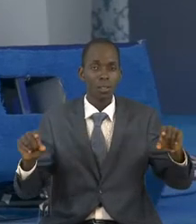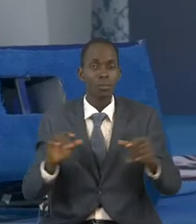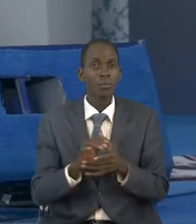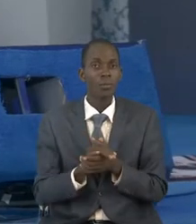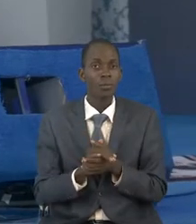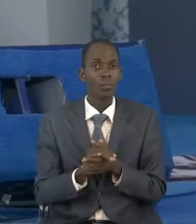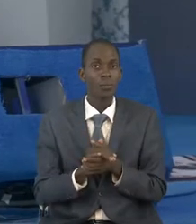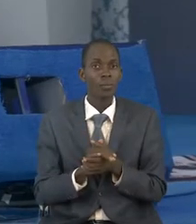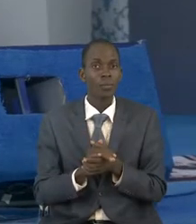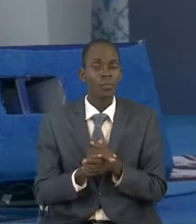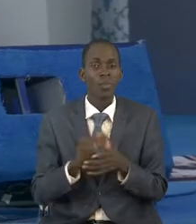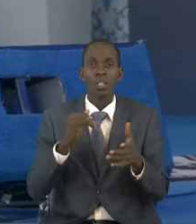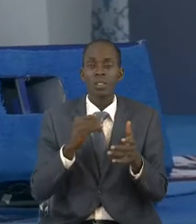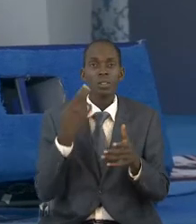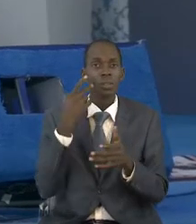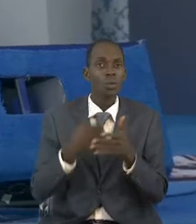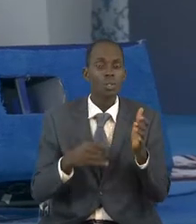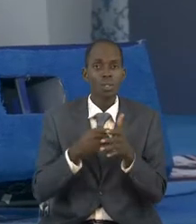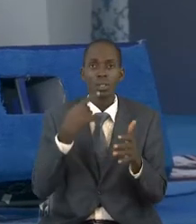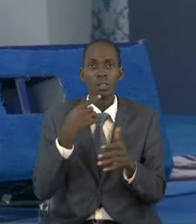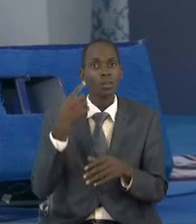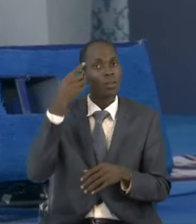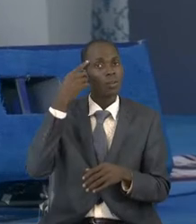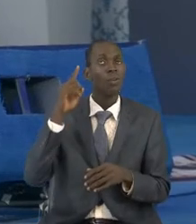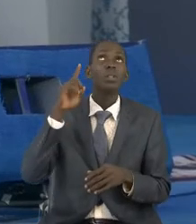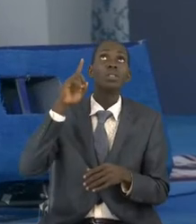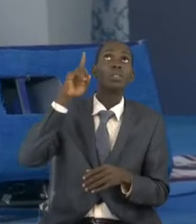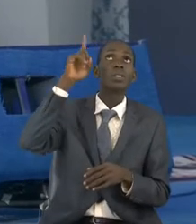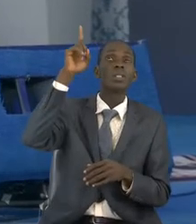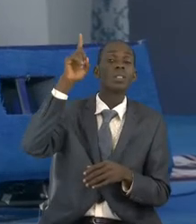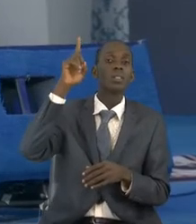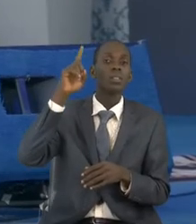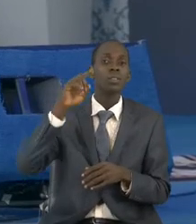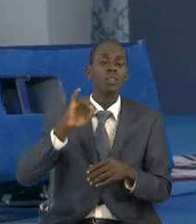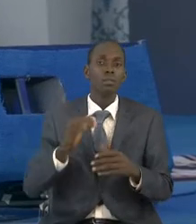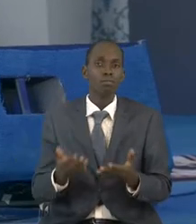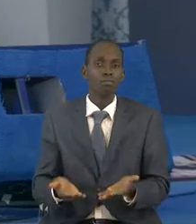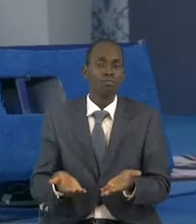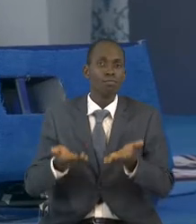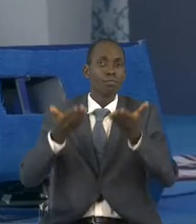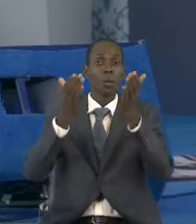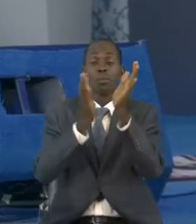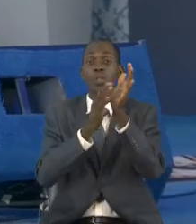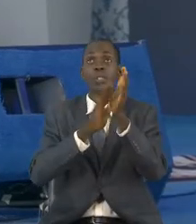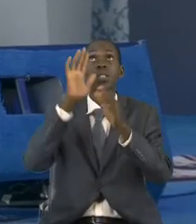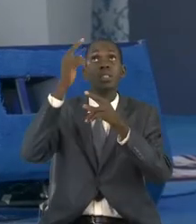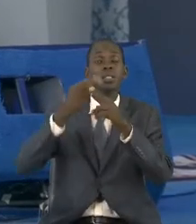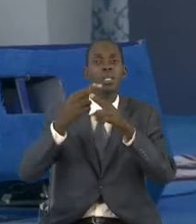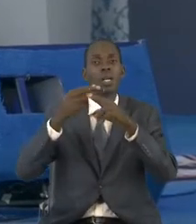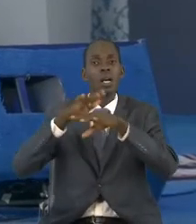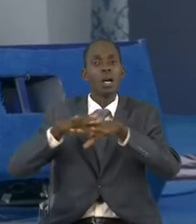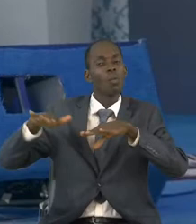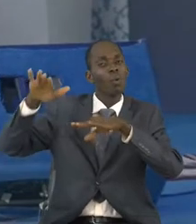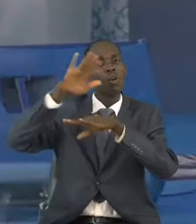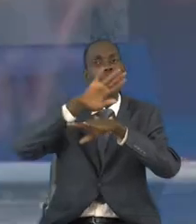what God is saying here. For thou hast magnified thy word above all